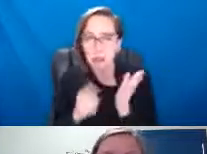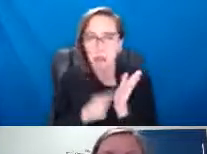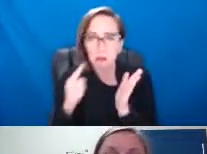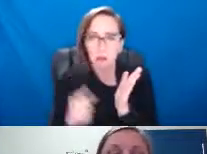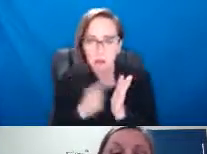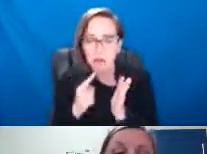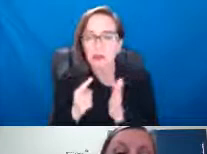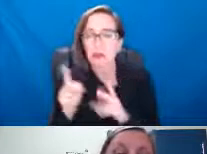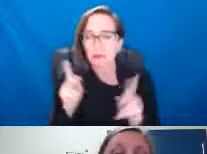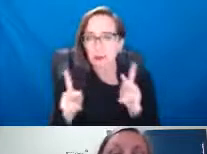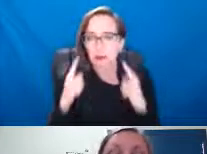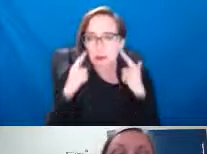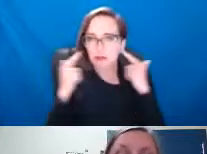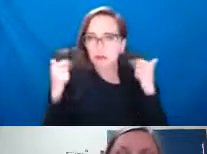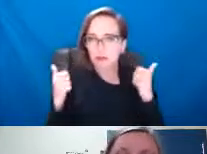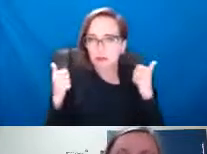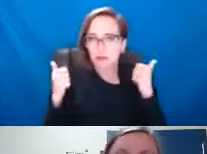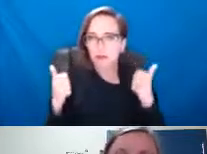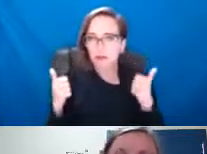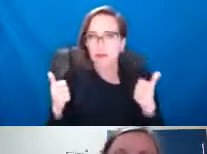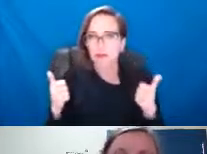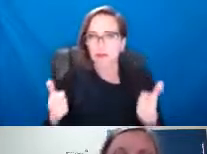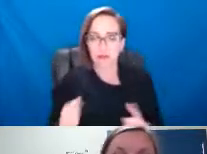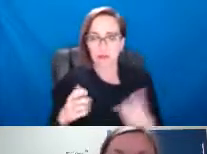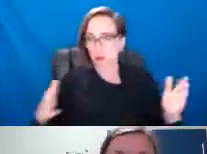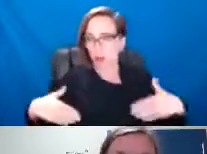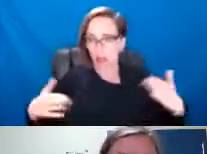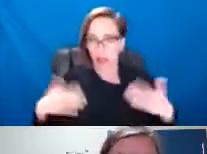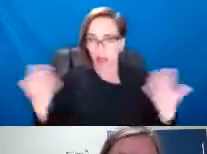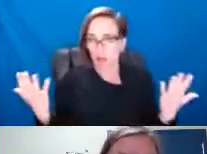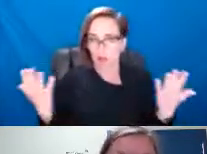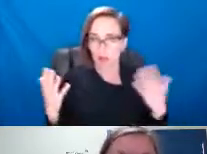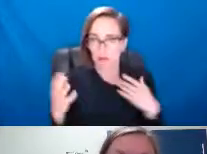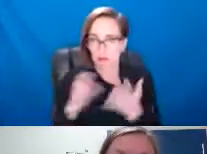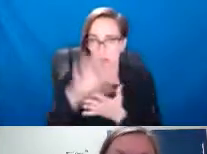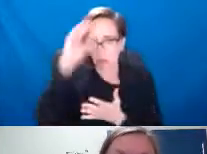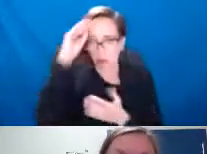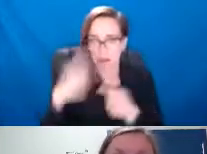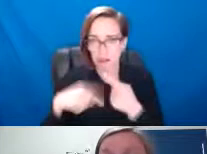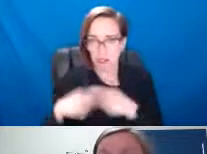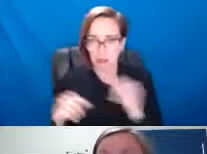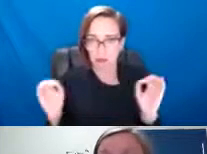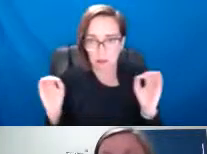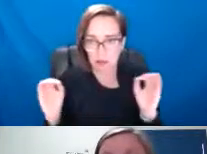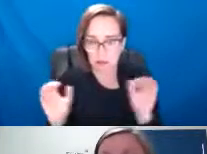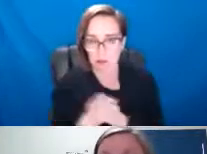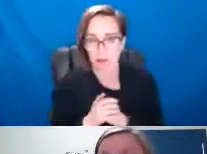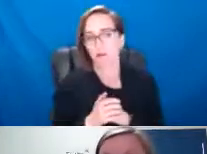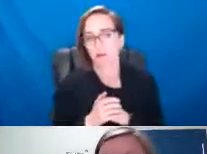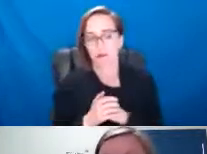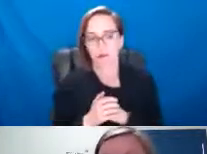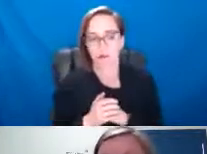their hearing and we don't have American Sign Language to fall back to. The